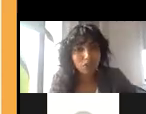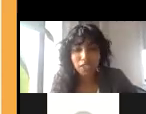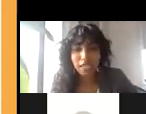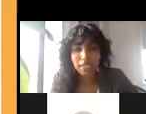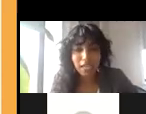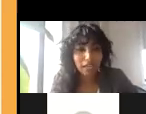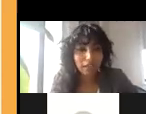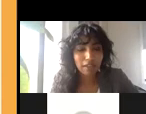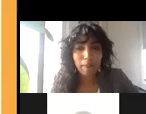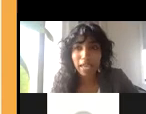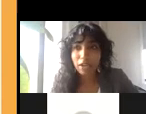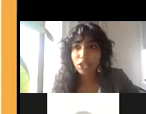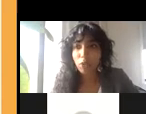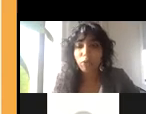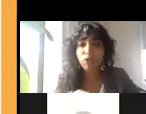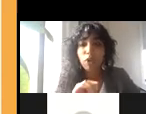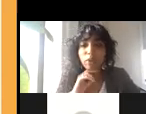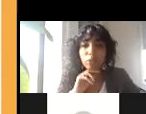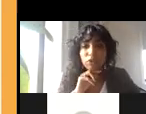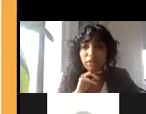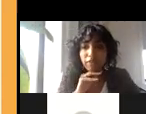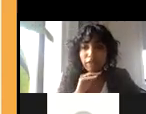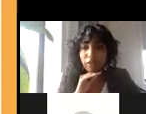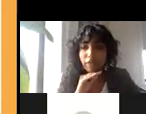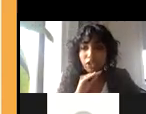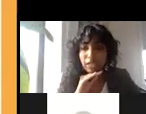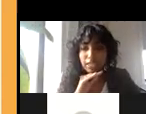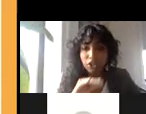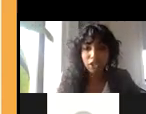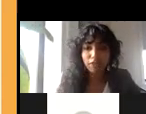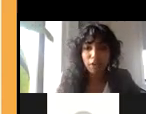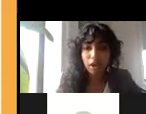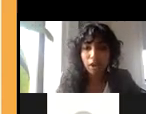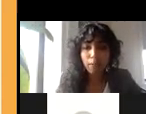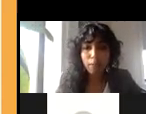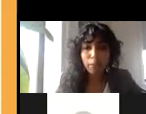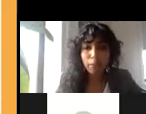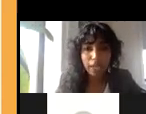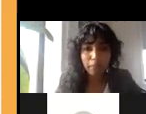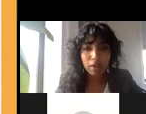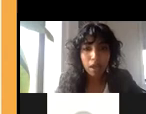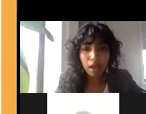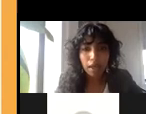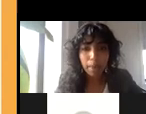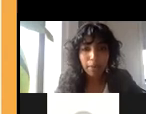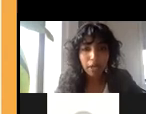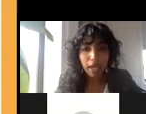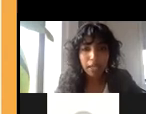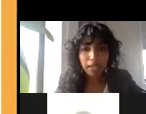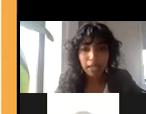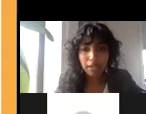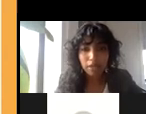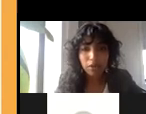those questions as they come in. So before we move to the visioning section of our program, I